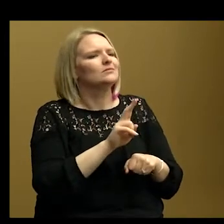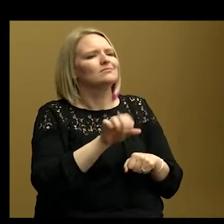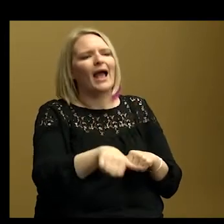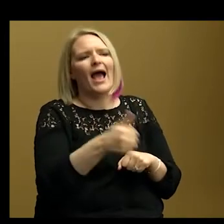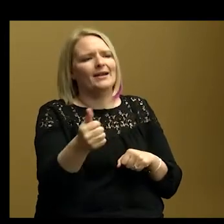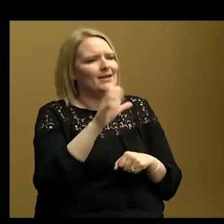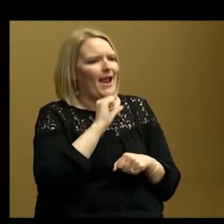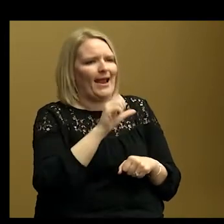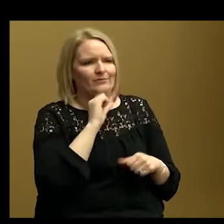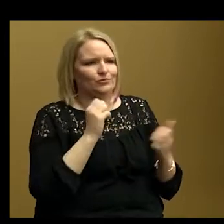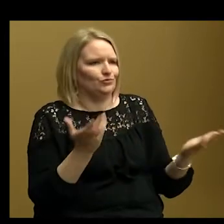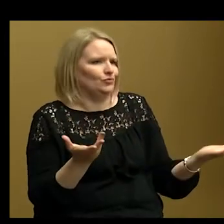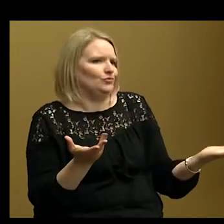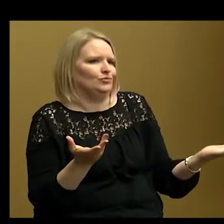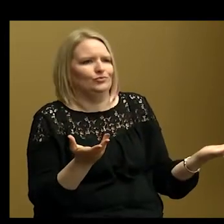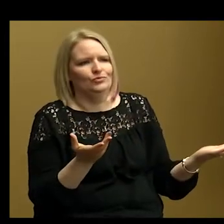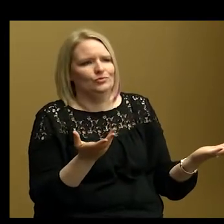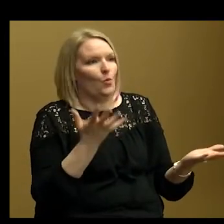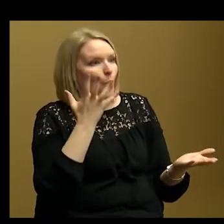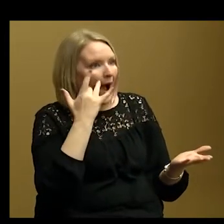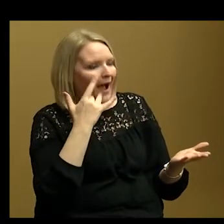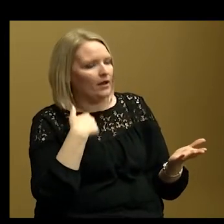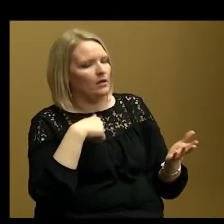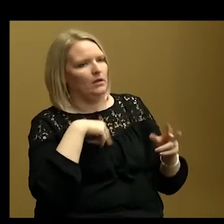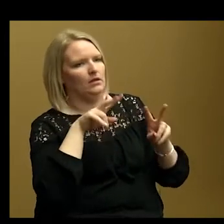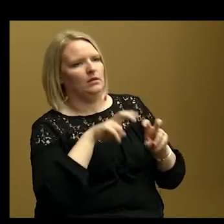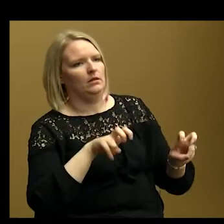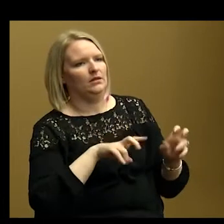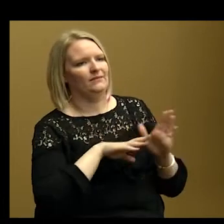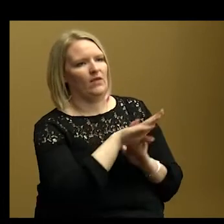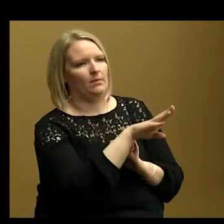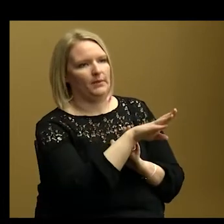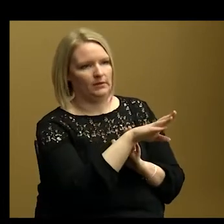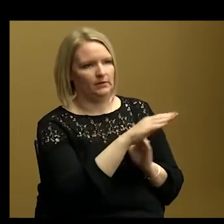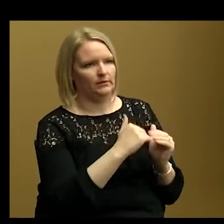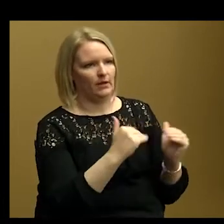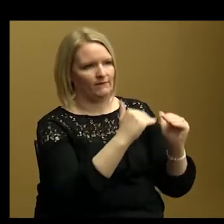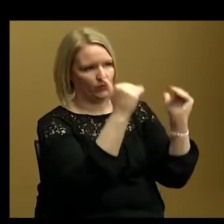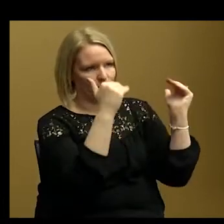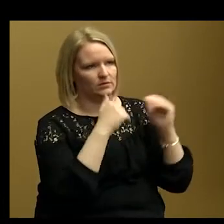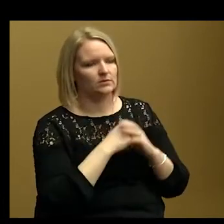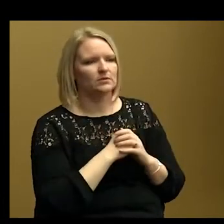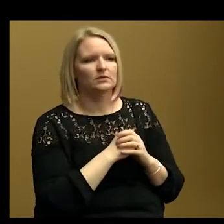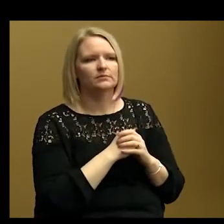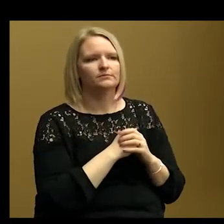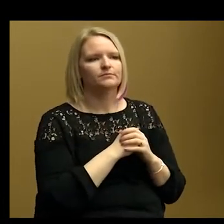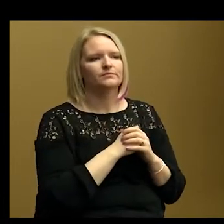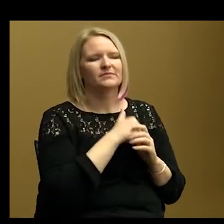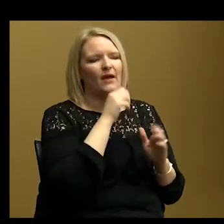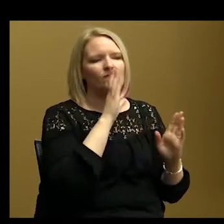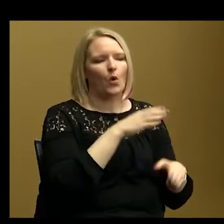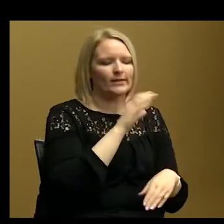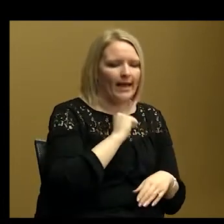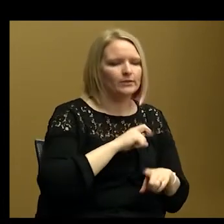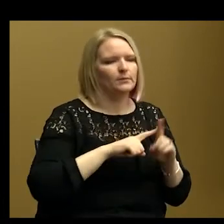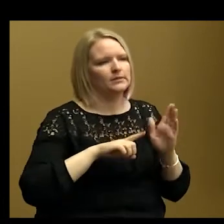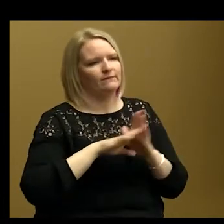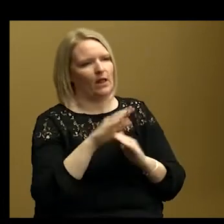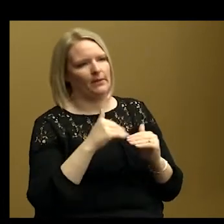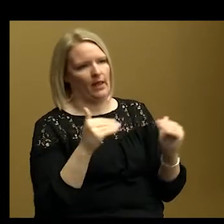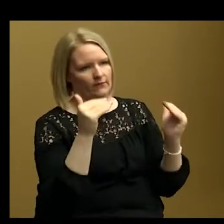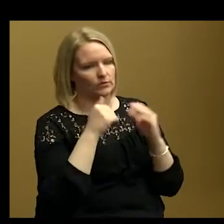group because it's looking at developmentally instead of, okay.